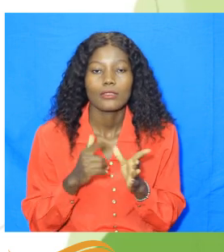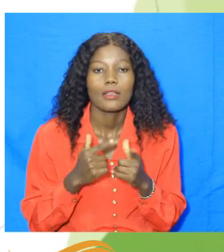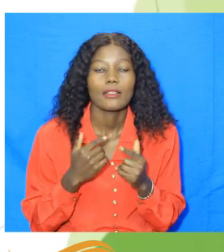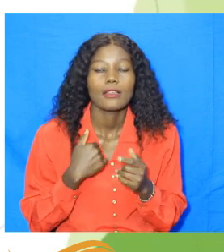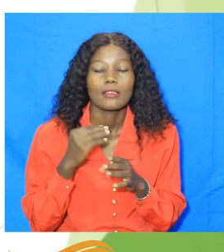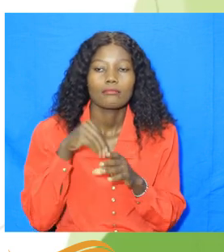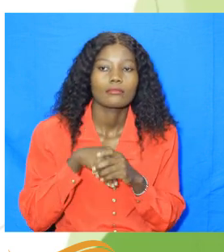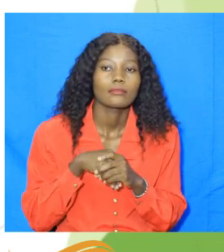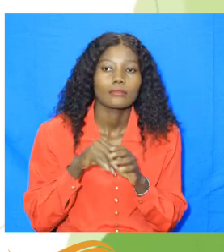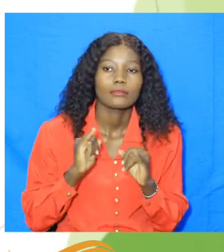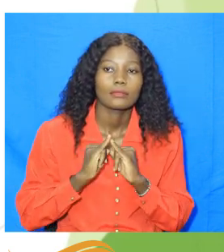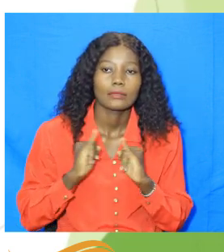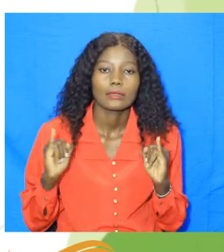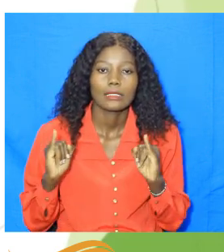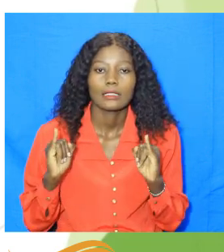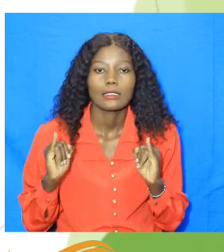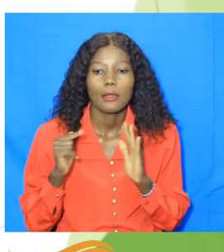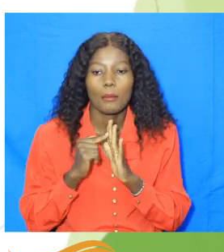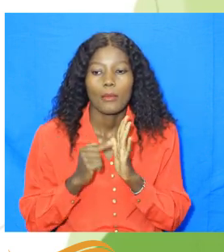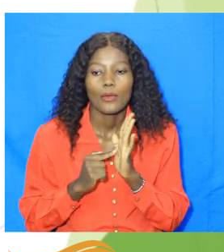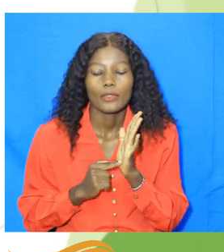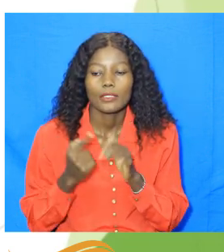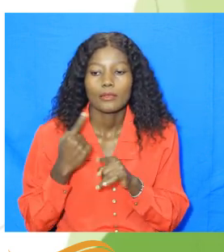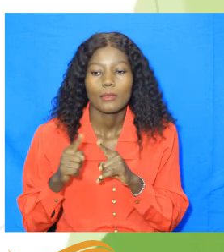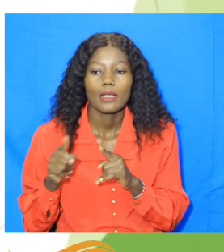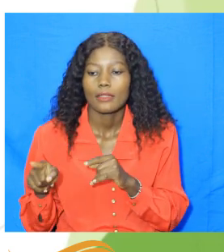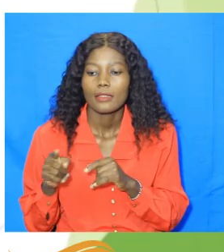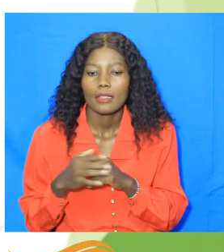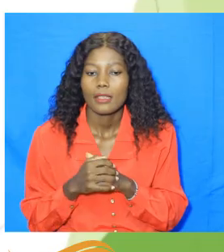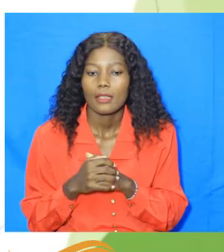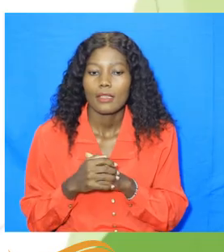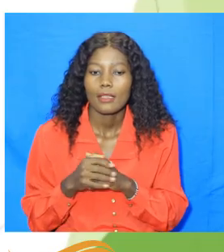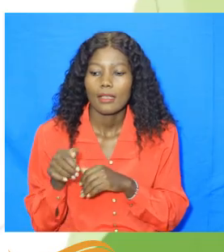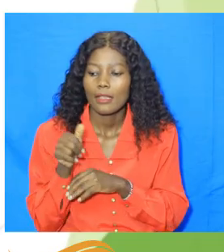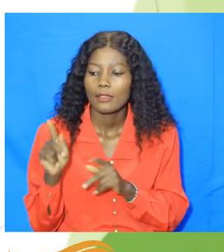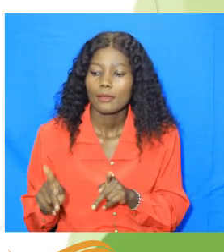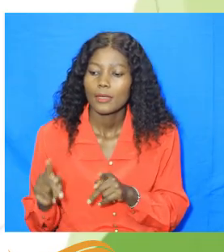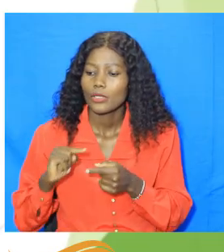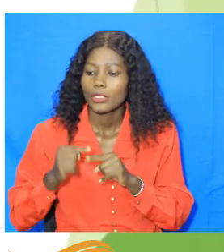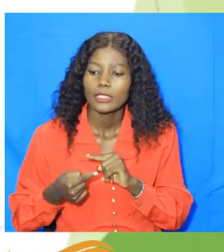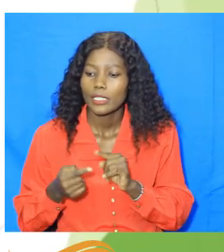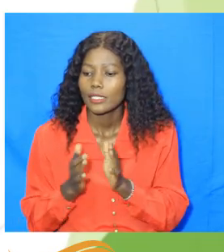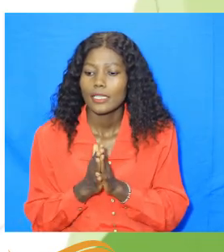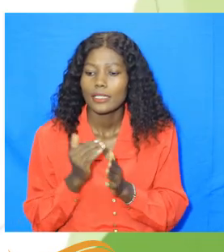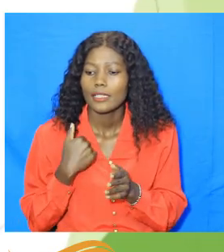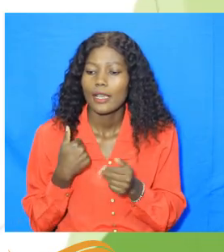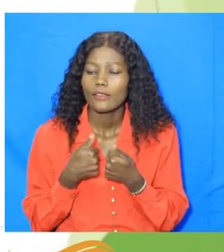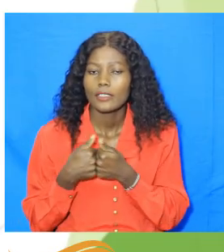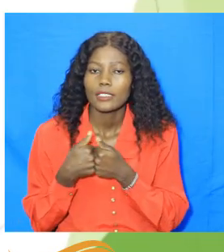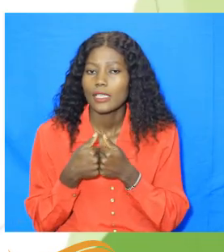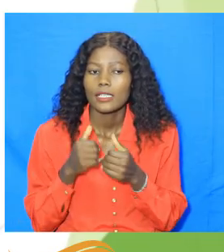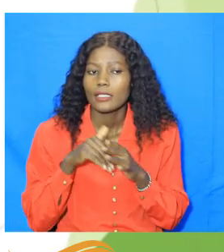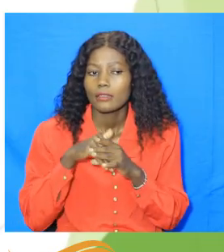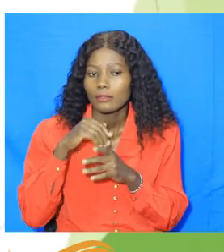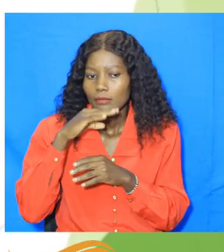scored a clean shootout point, but the opponent is injured and has difficulty maybe in breathing while you